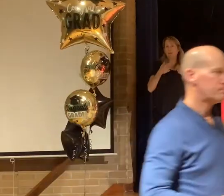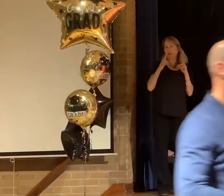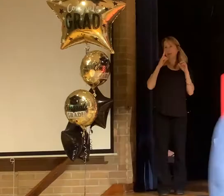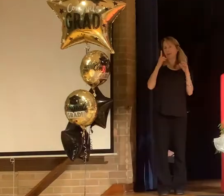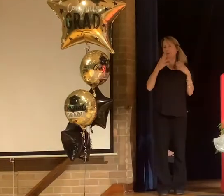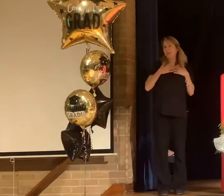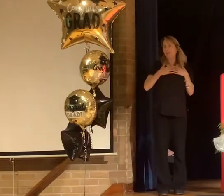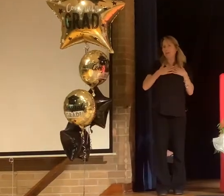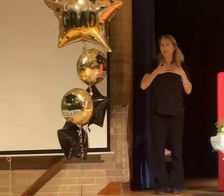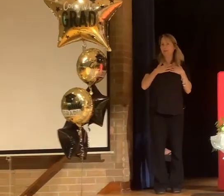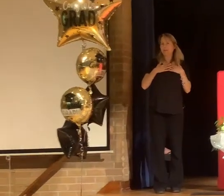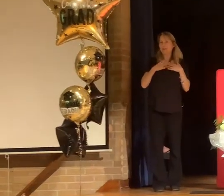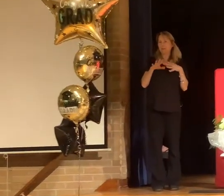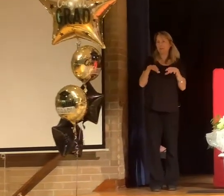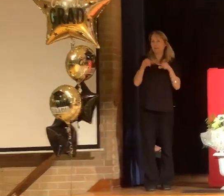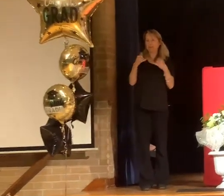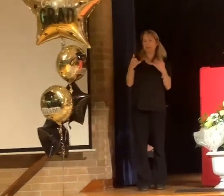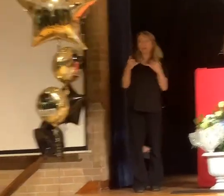Ceremonies this evening.